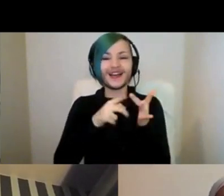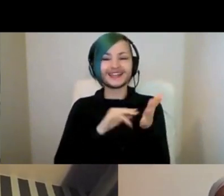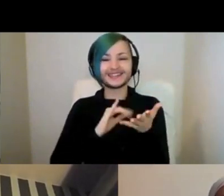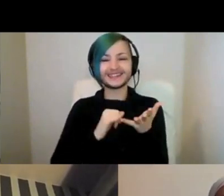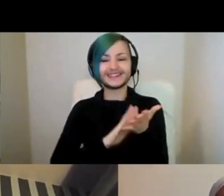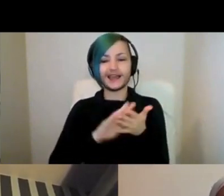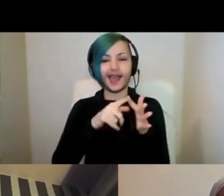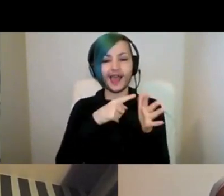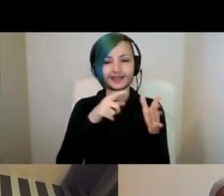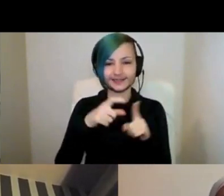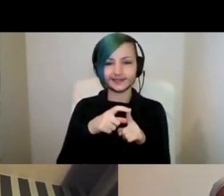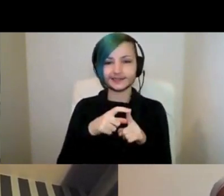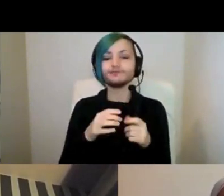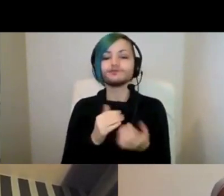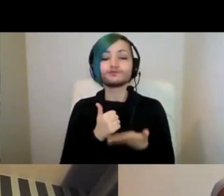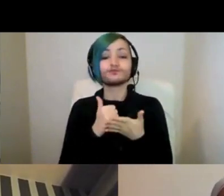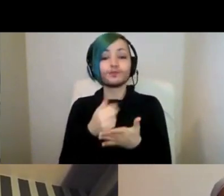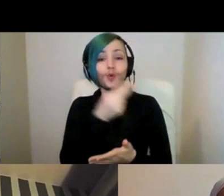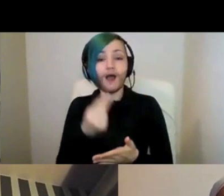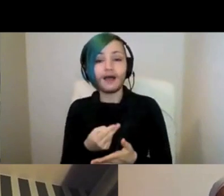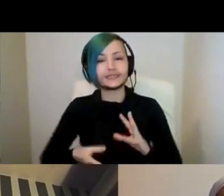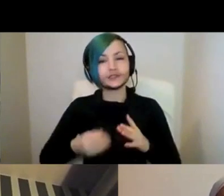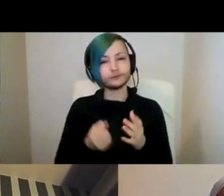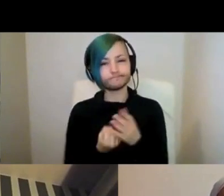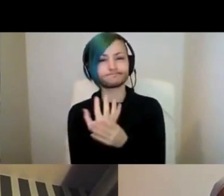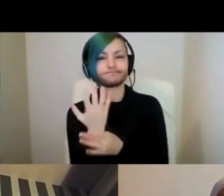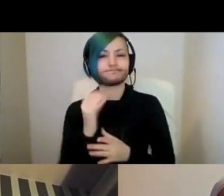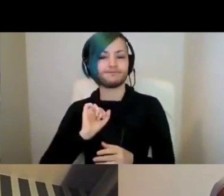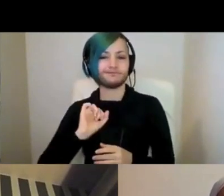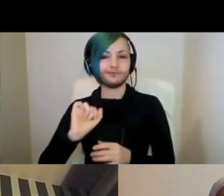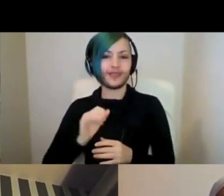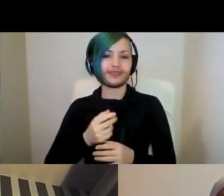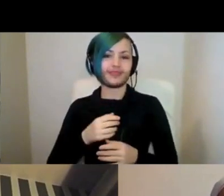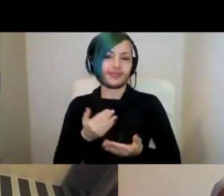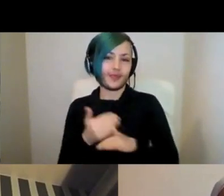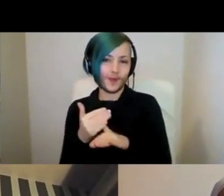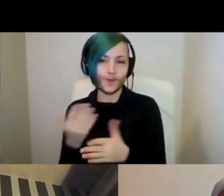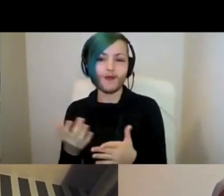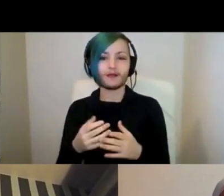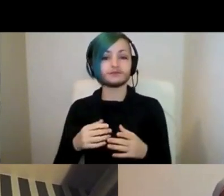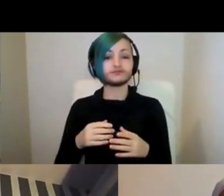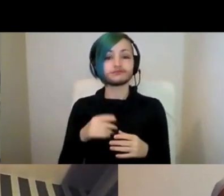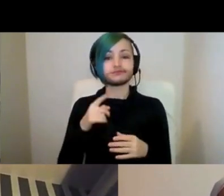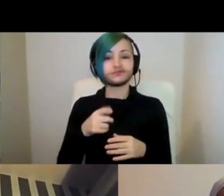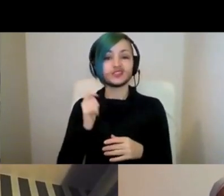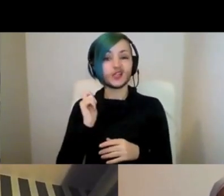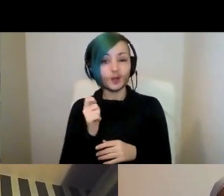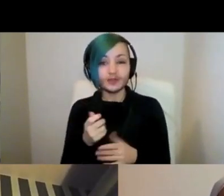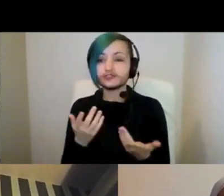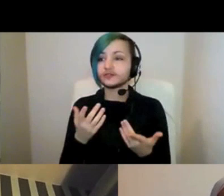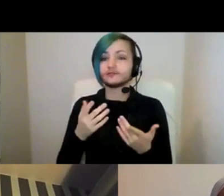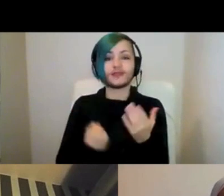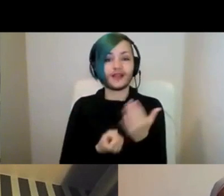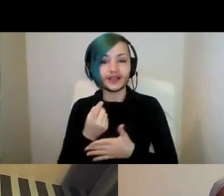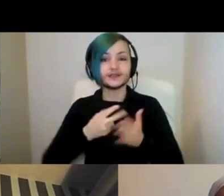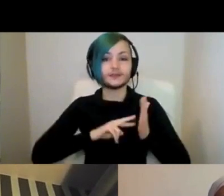she delivers an extensive range of commissions, projects, events, and exhibitions. So we've